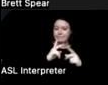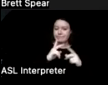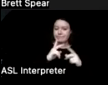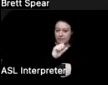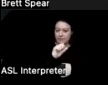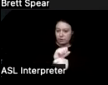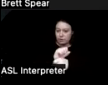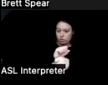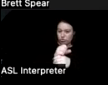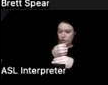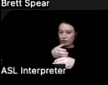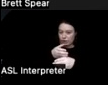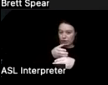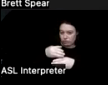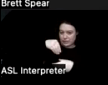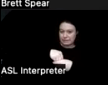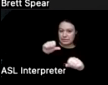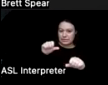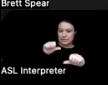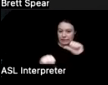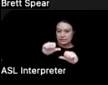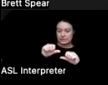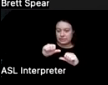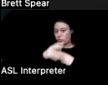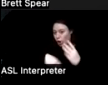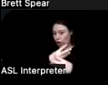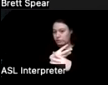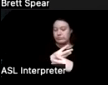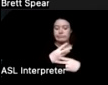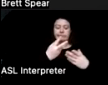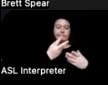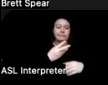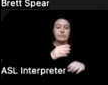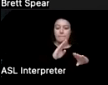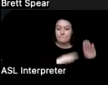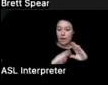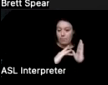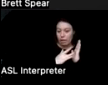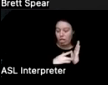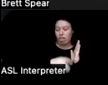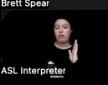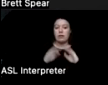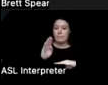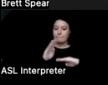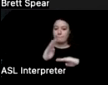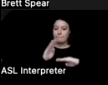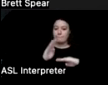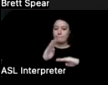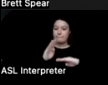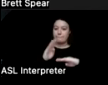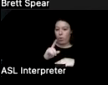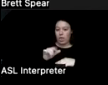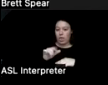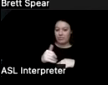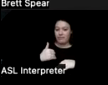science spaces, and especially in sort of the biology and biomedical research areas. iBiology has a nice suite of